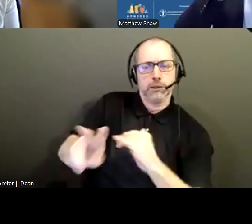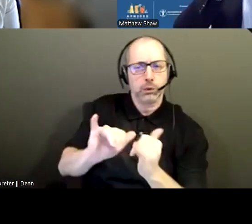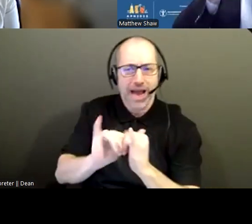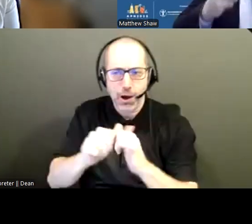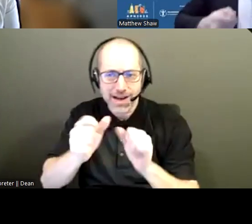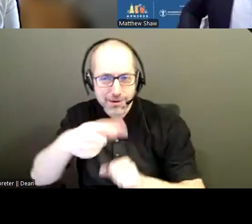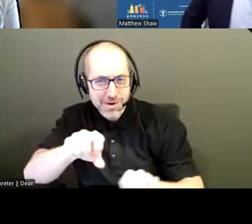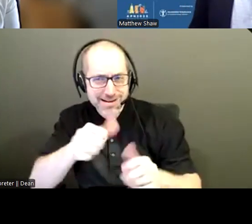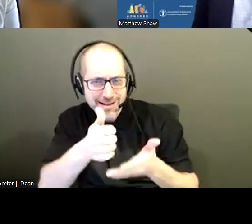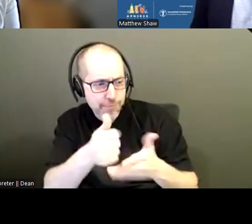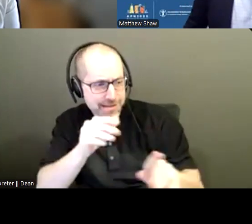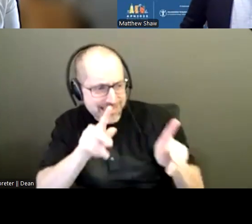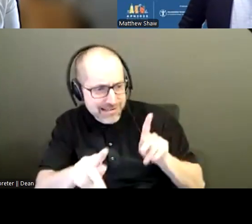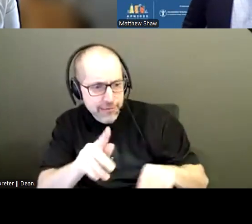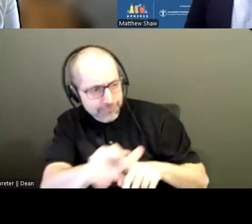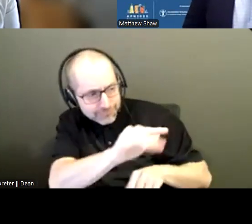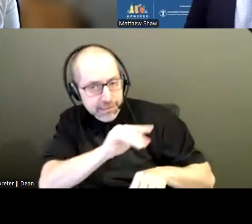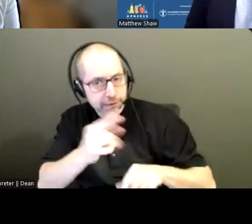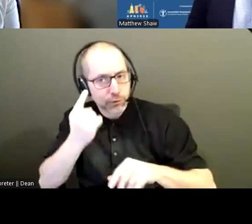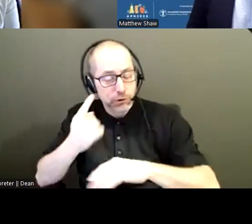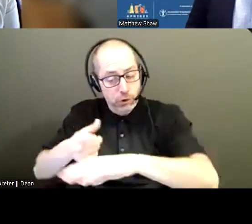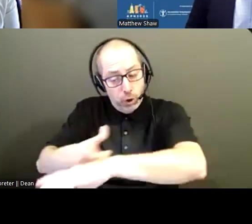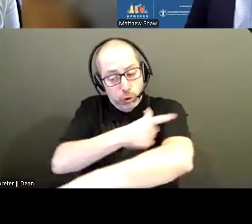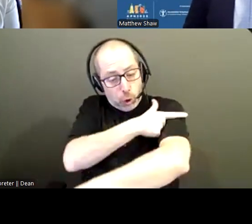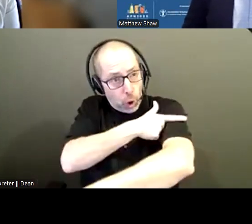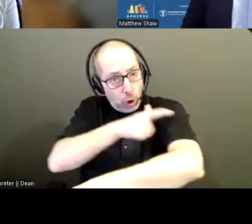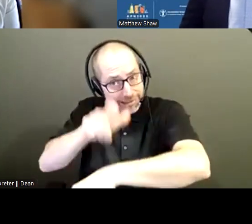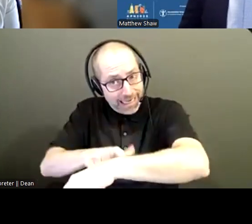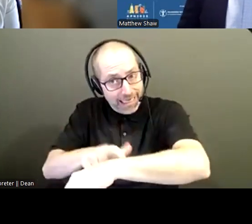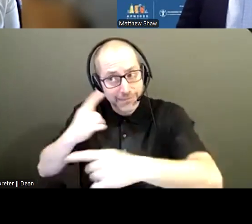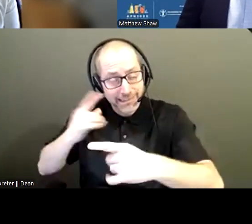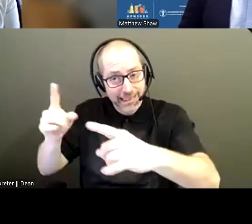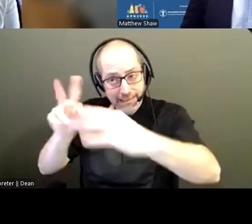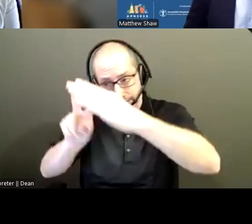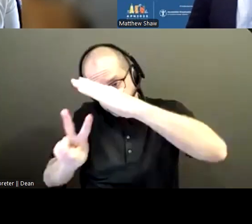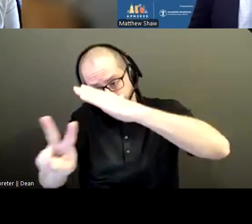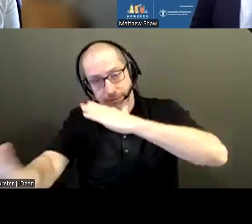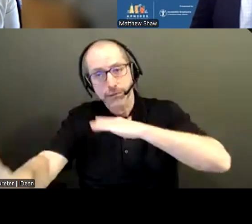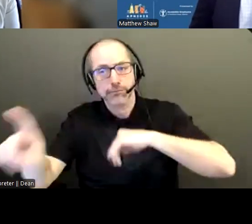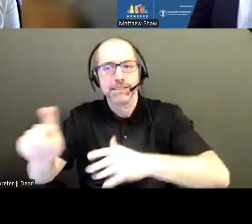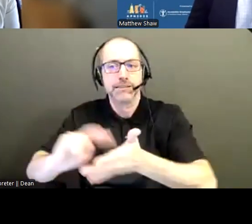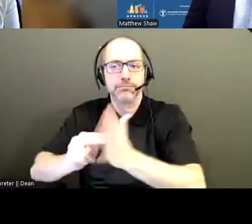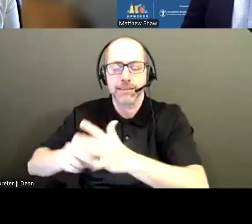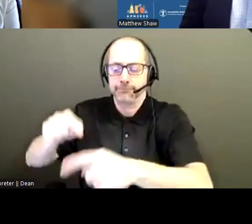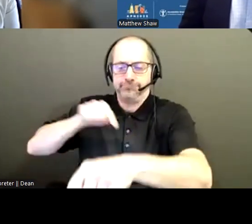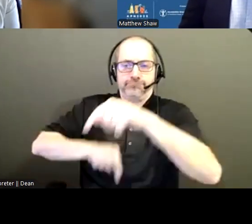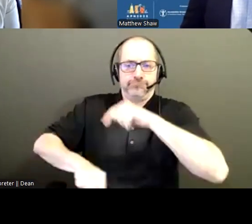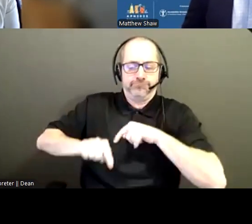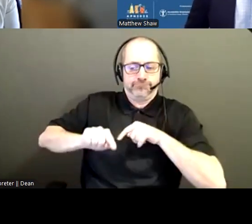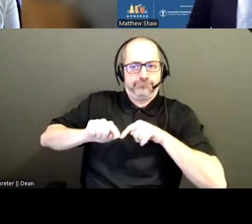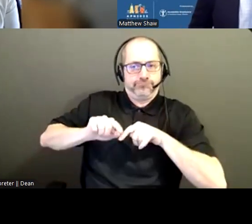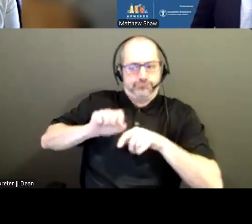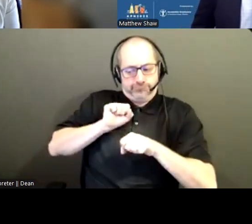see that this actually, for long-term success, we need to be thinking more proactively. So sure, we can